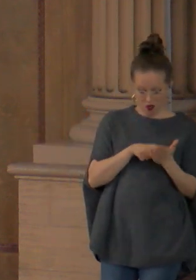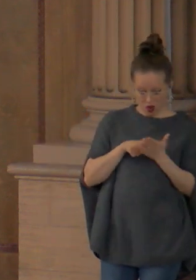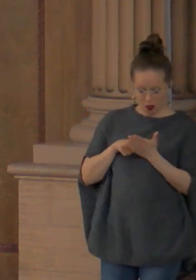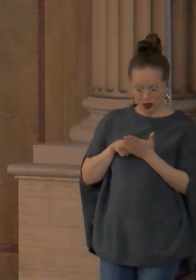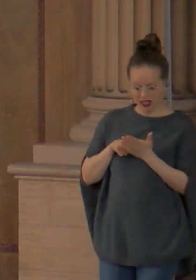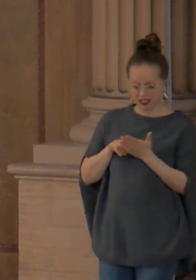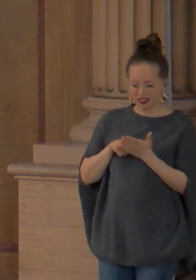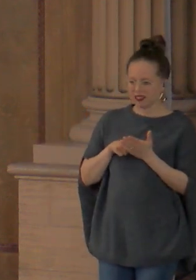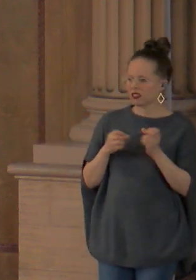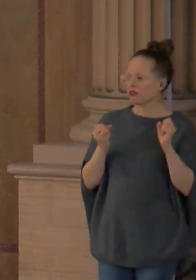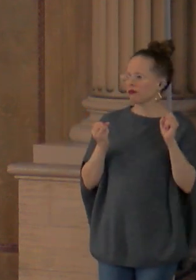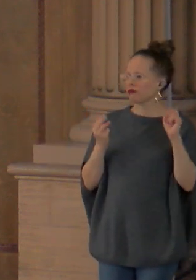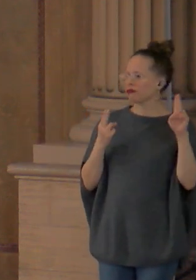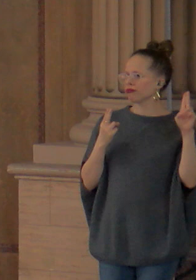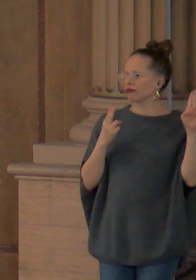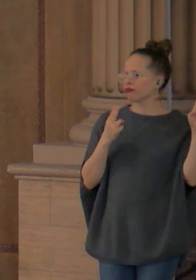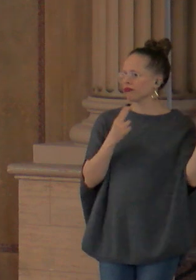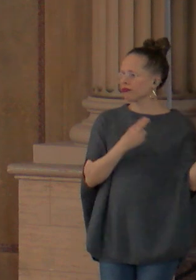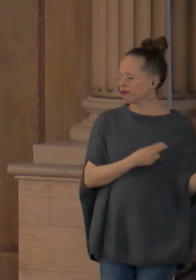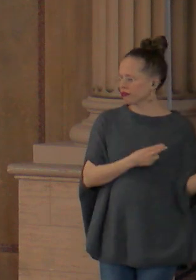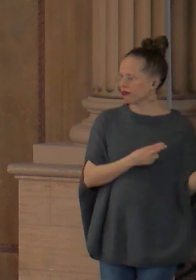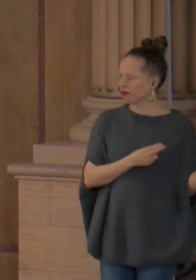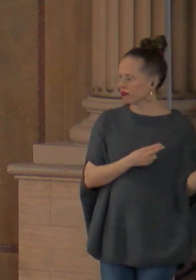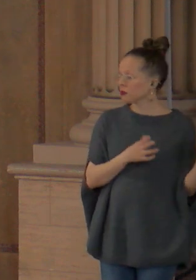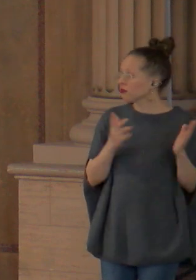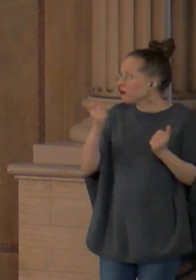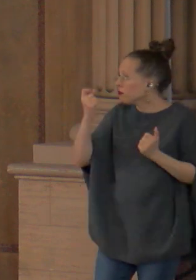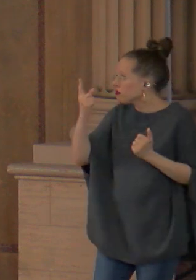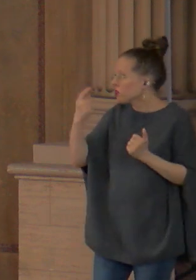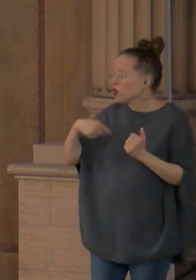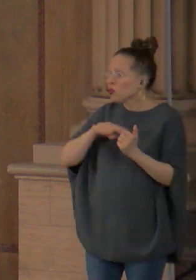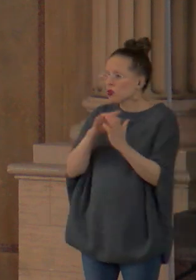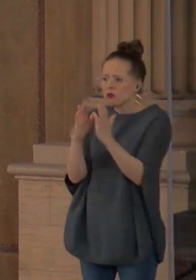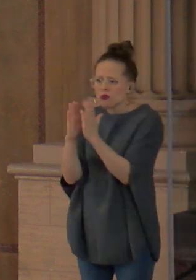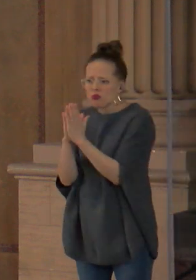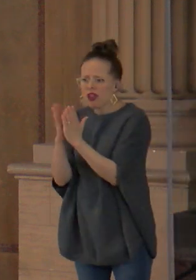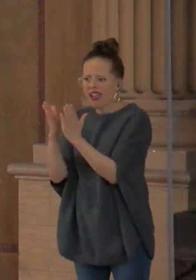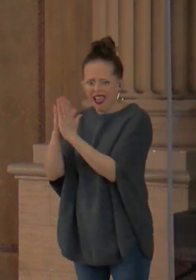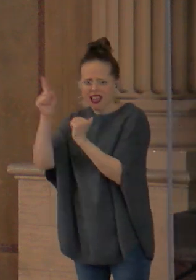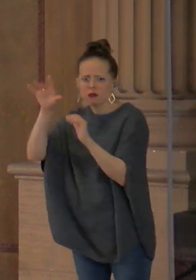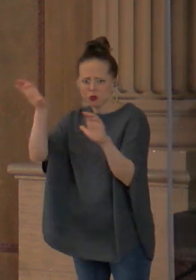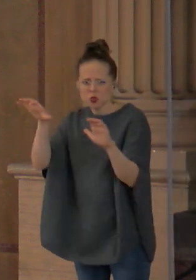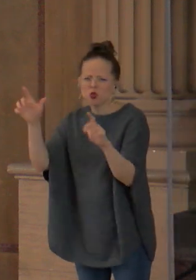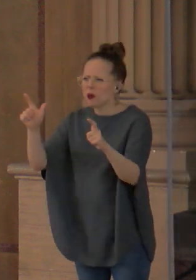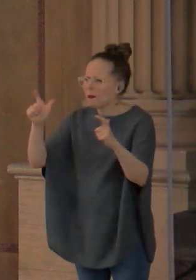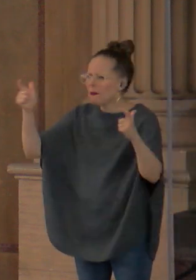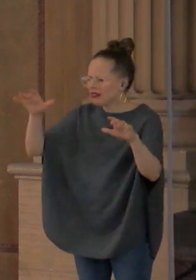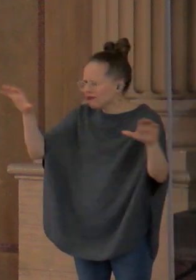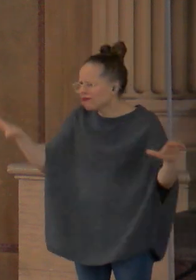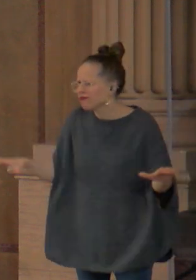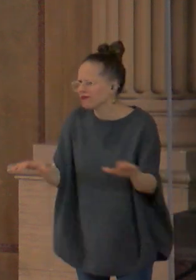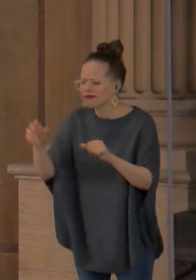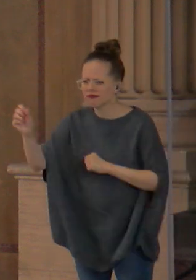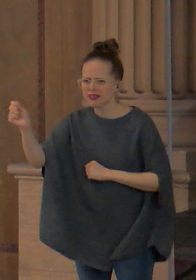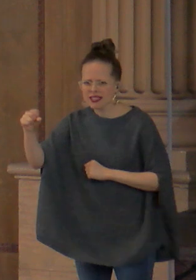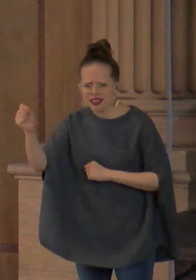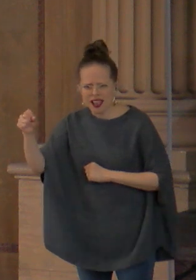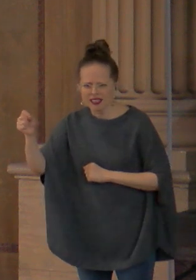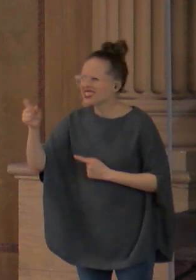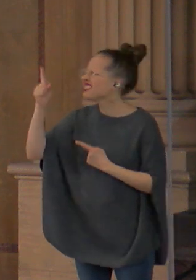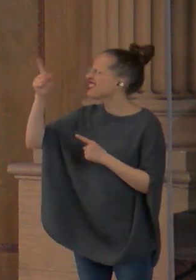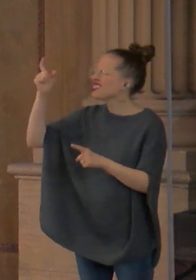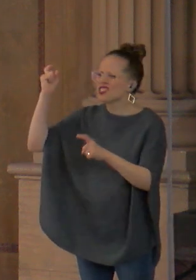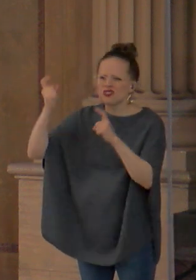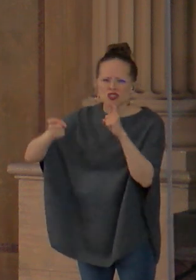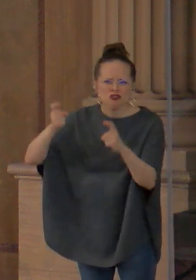it all into the sea. And now, we certainly pray asking for God to do things and do big miraculous things. He's generous